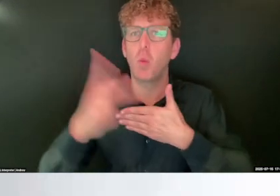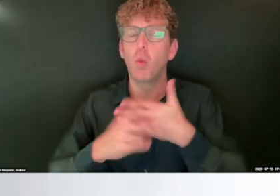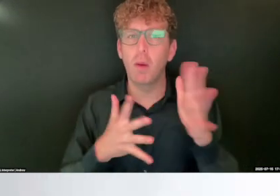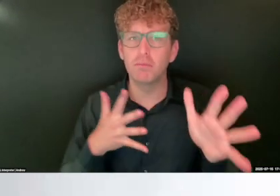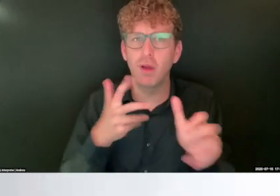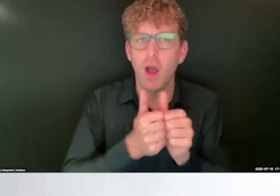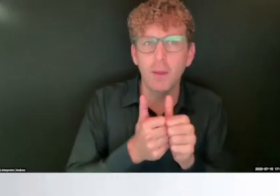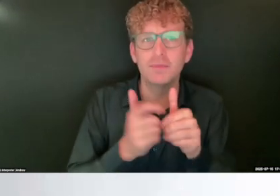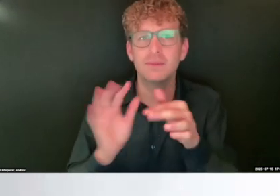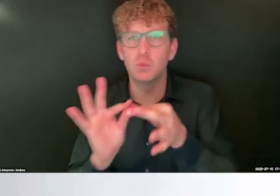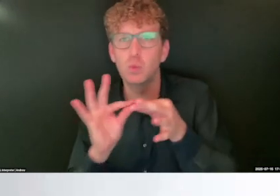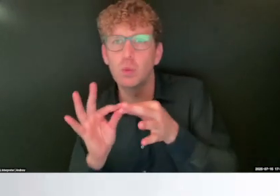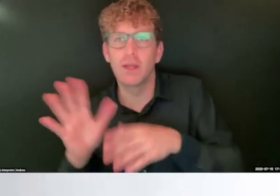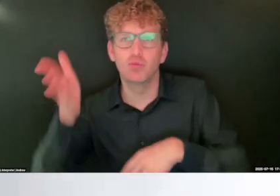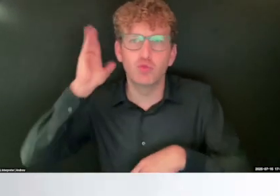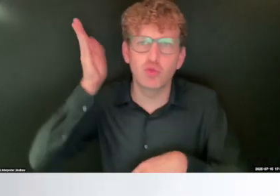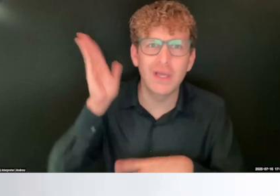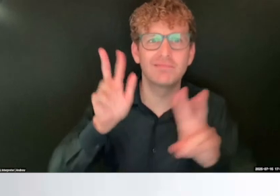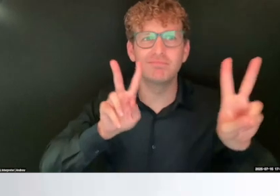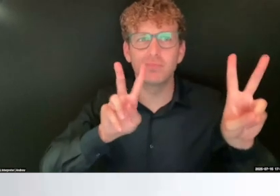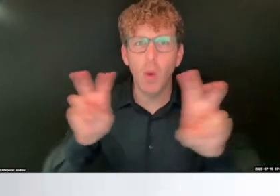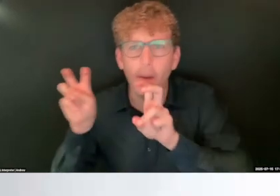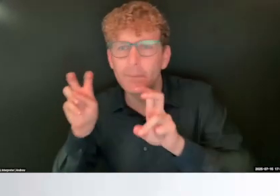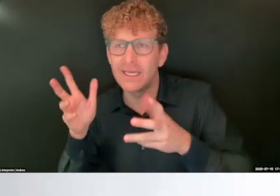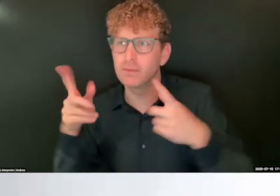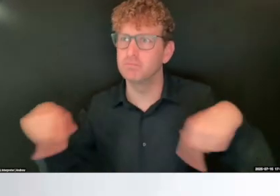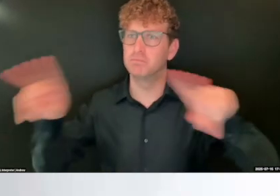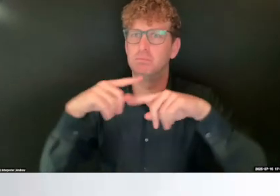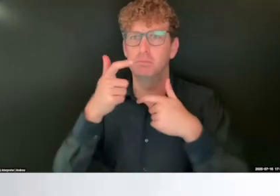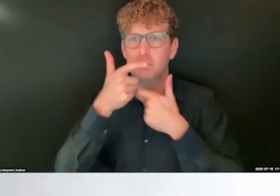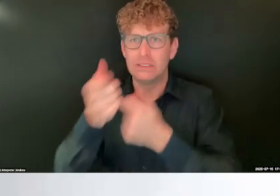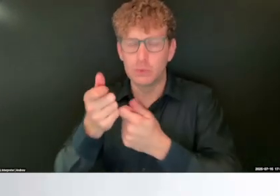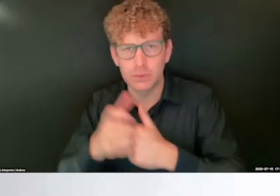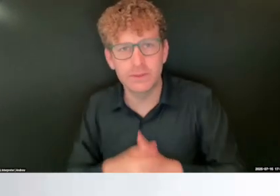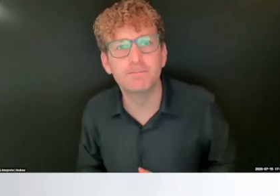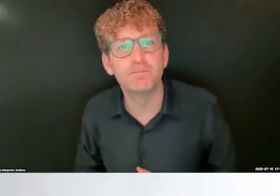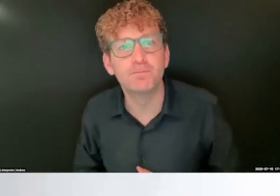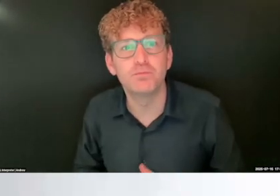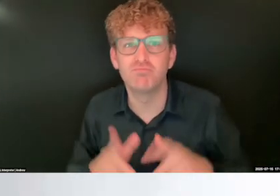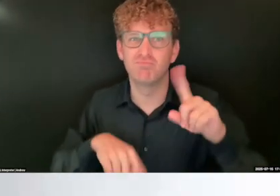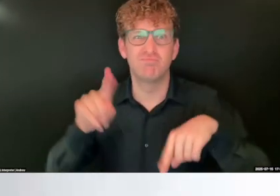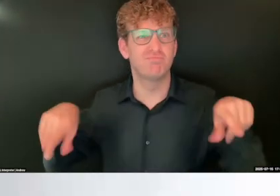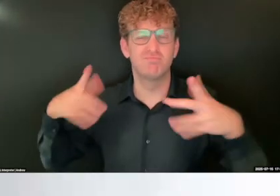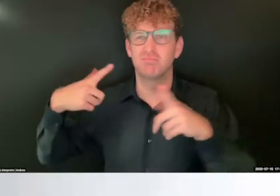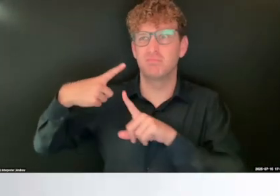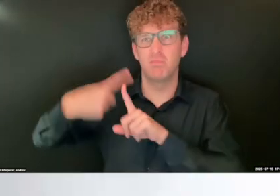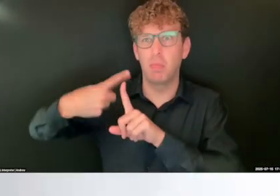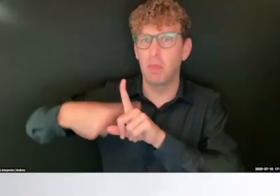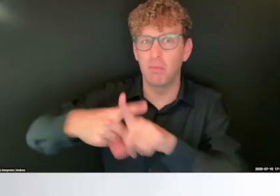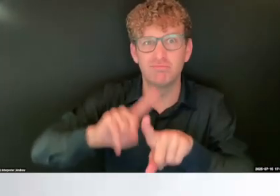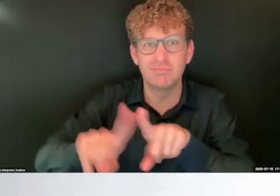public interest, which can vary from month to month depending on what type of feedback we get from you all.